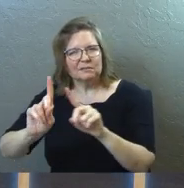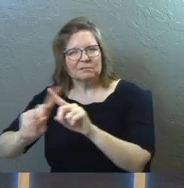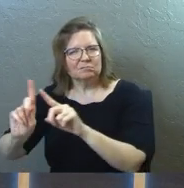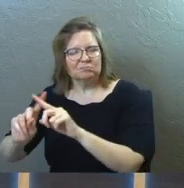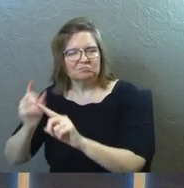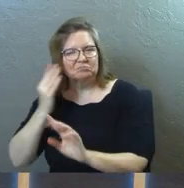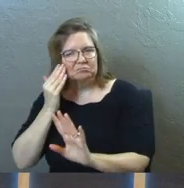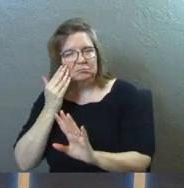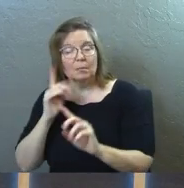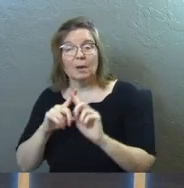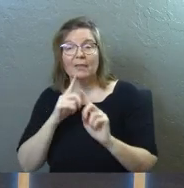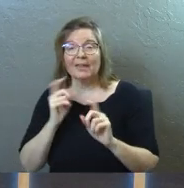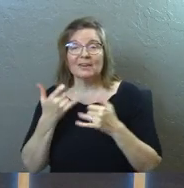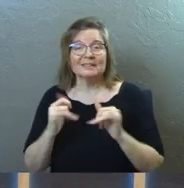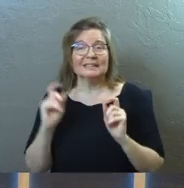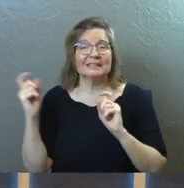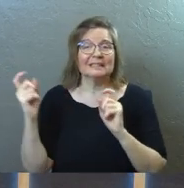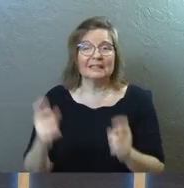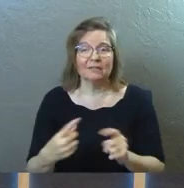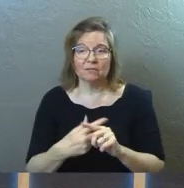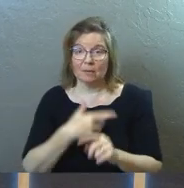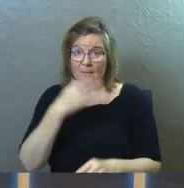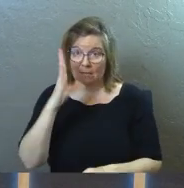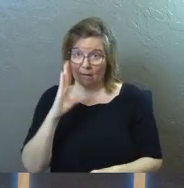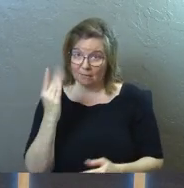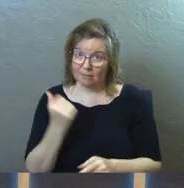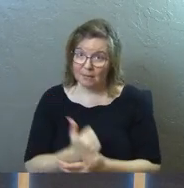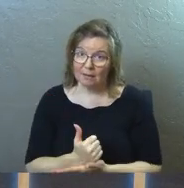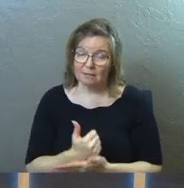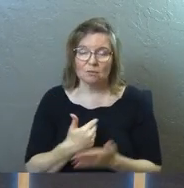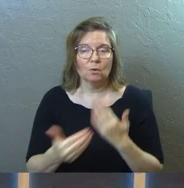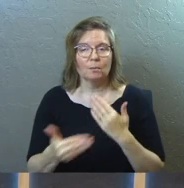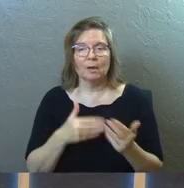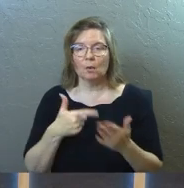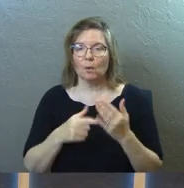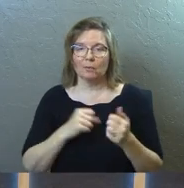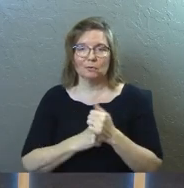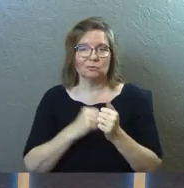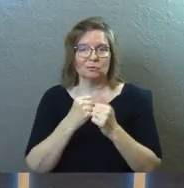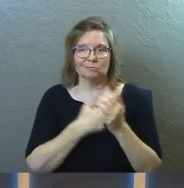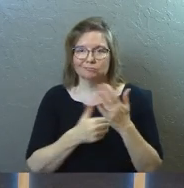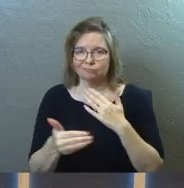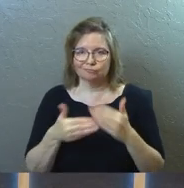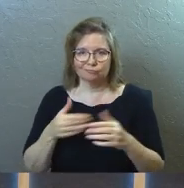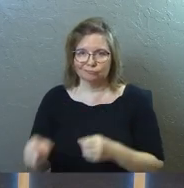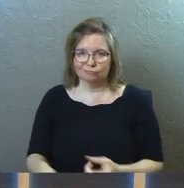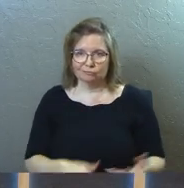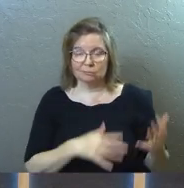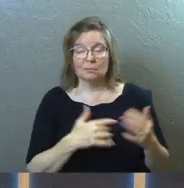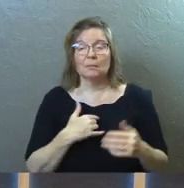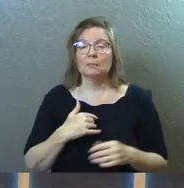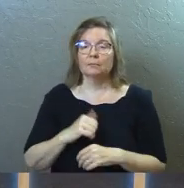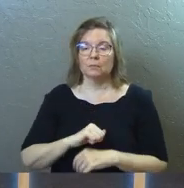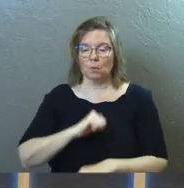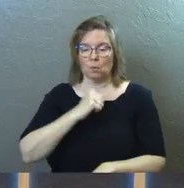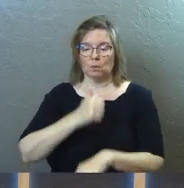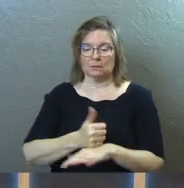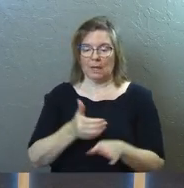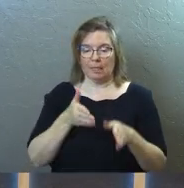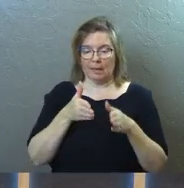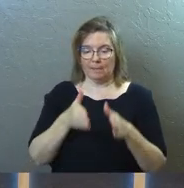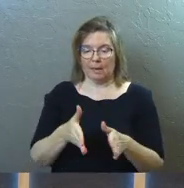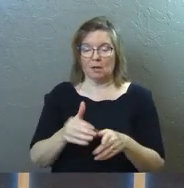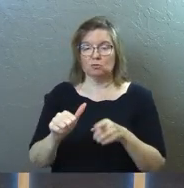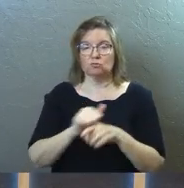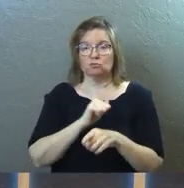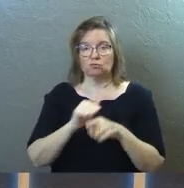going on, but they are gifts from God. Amen? No matter what the structure. We set their path, train up a child in the